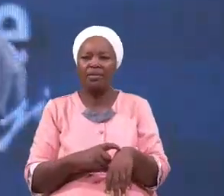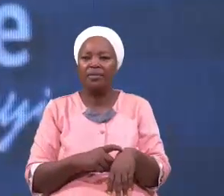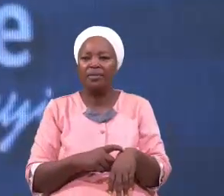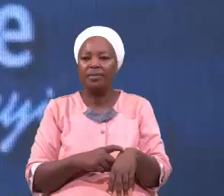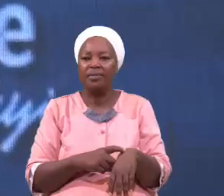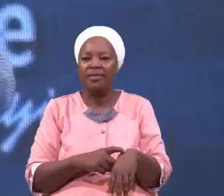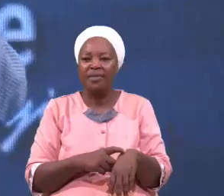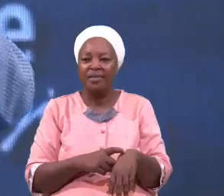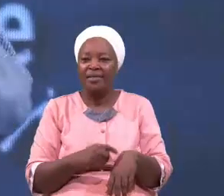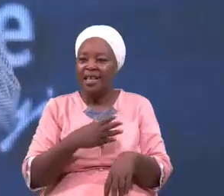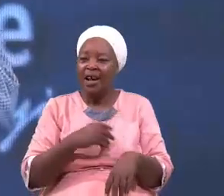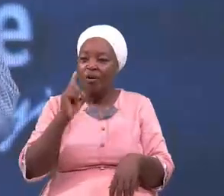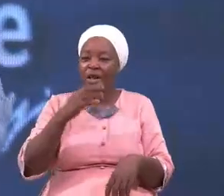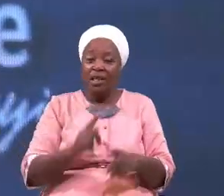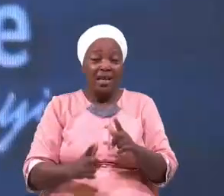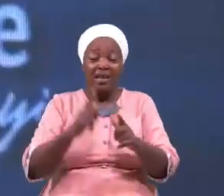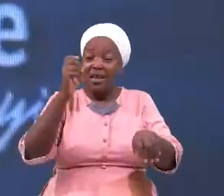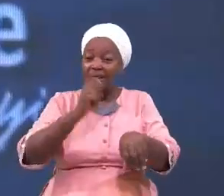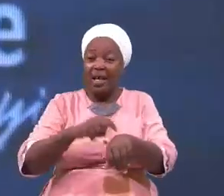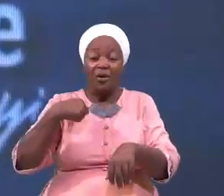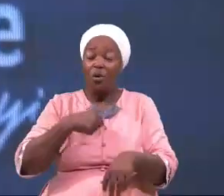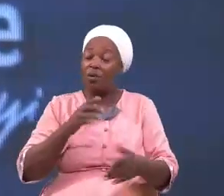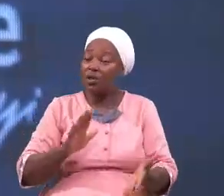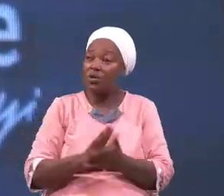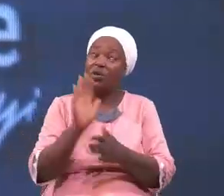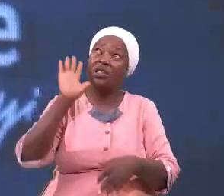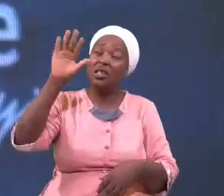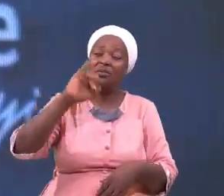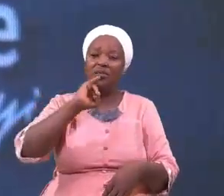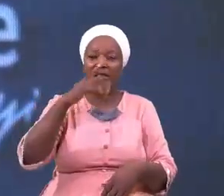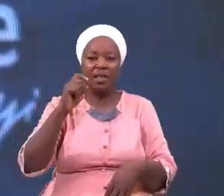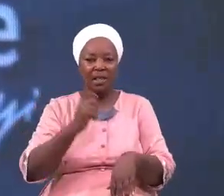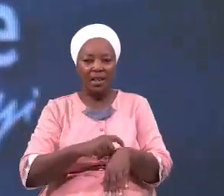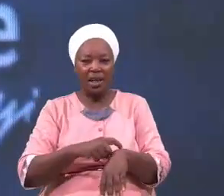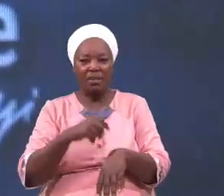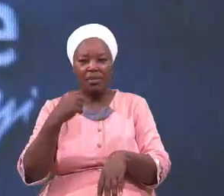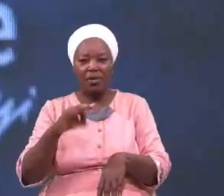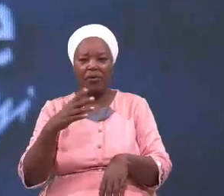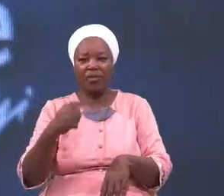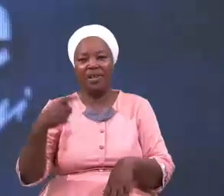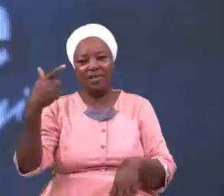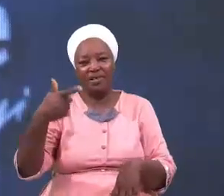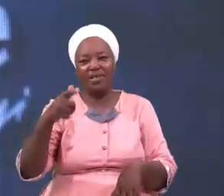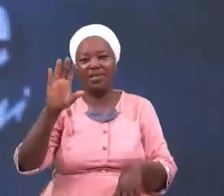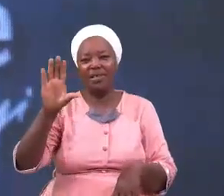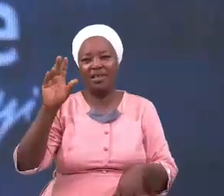And one of the great times we'll trust him is the time of the GCK.